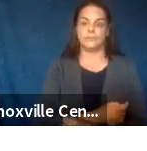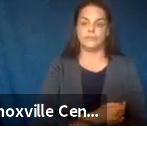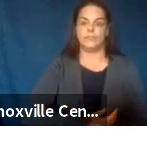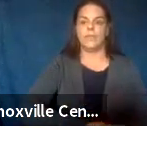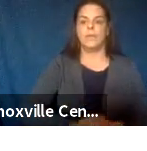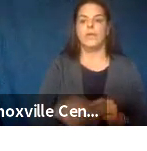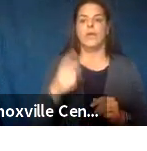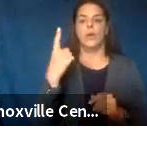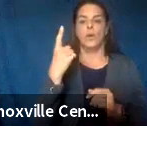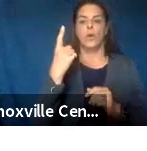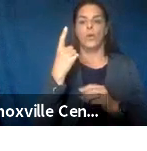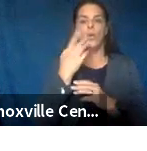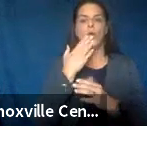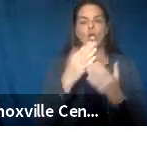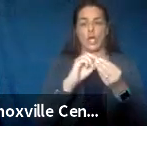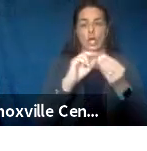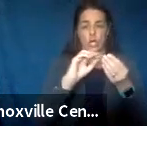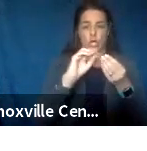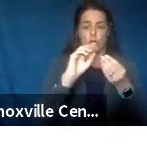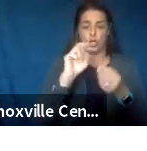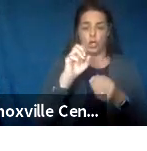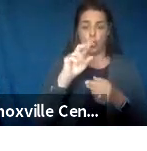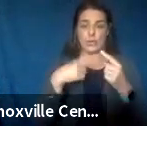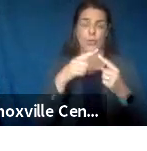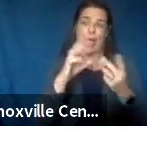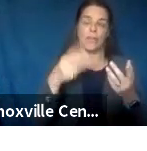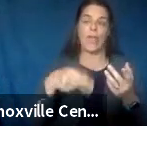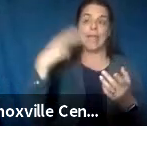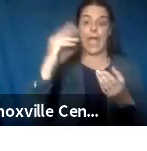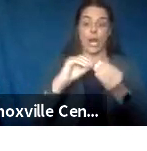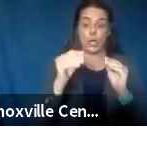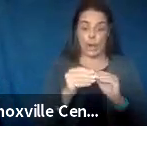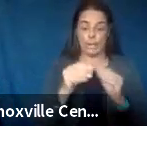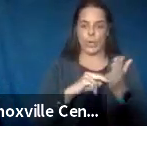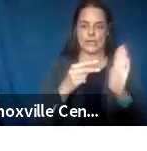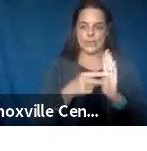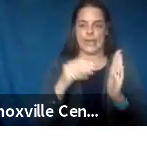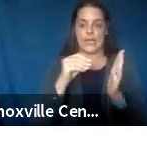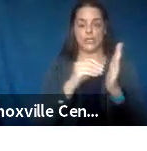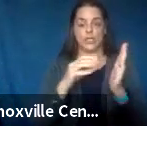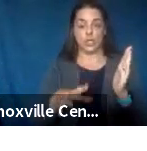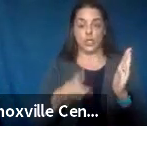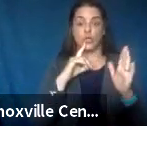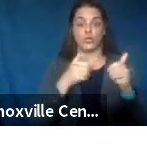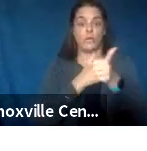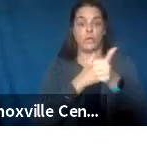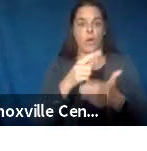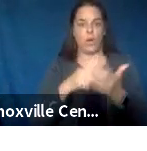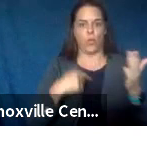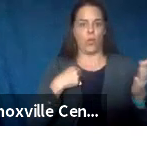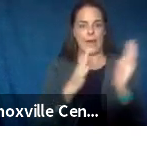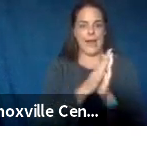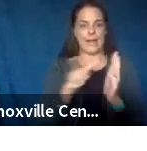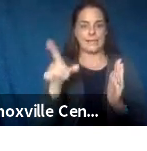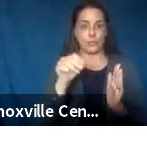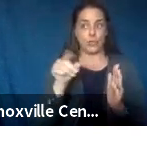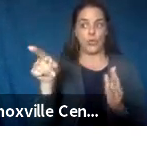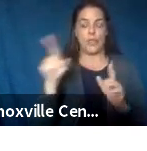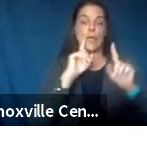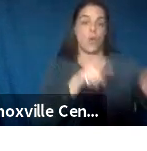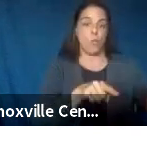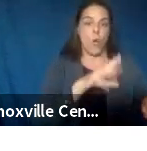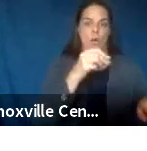the higher numbers means the students are doing what we've asked them to do, which is to report with the self-isolation